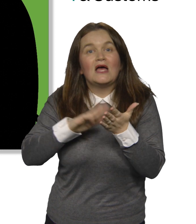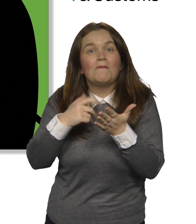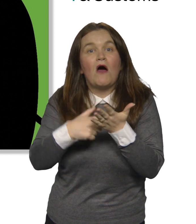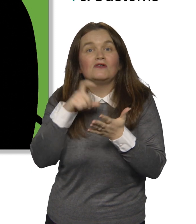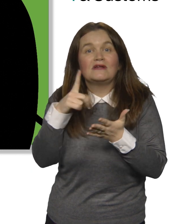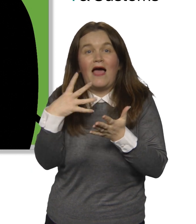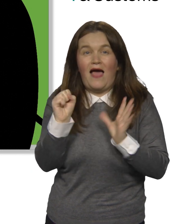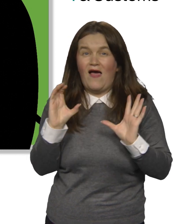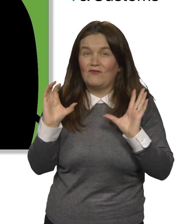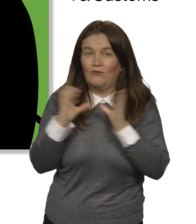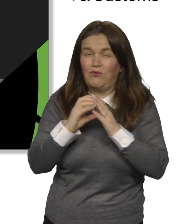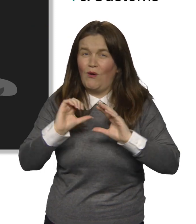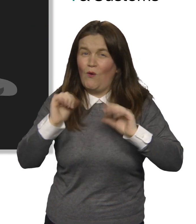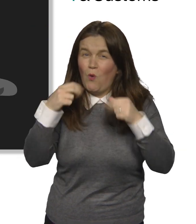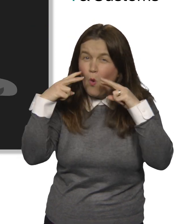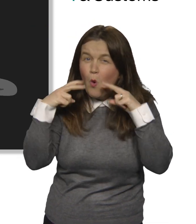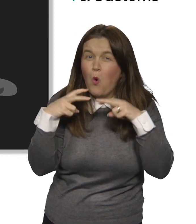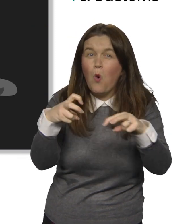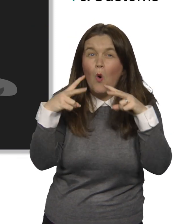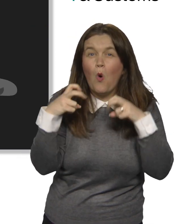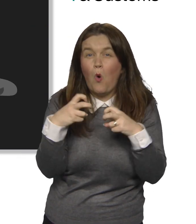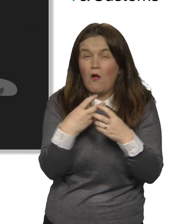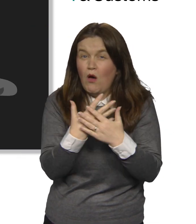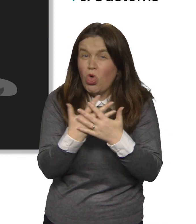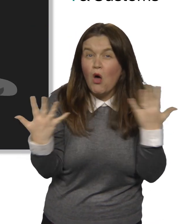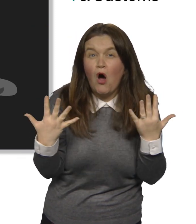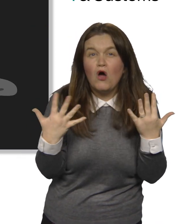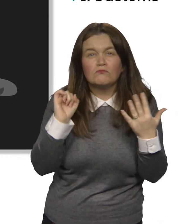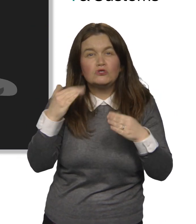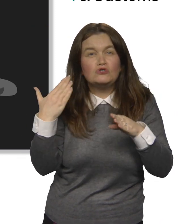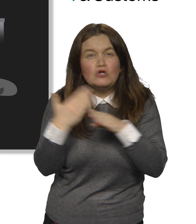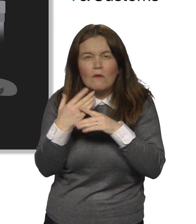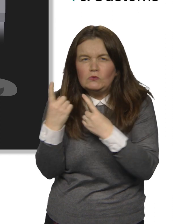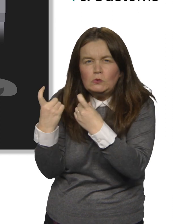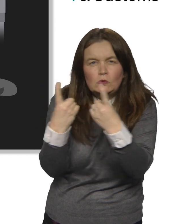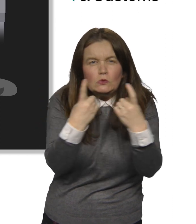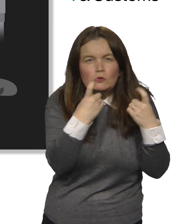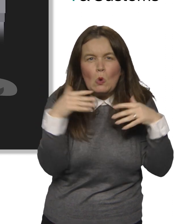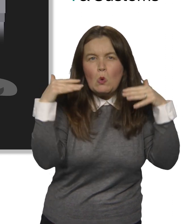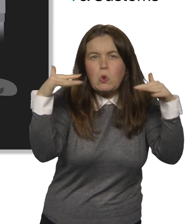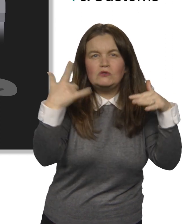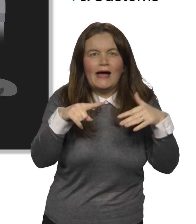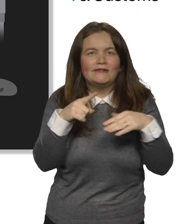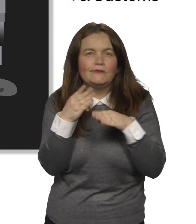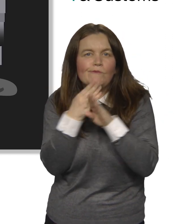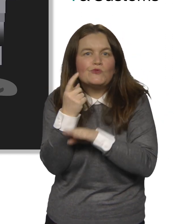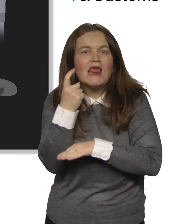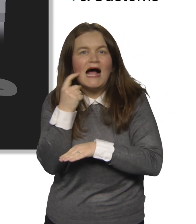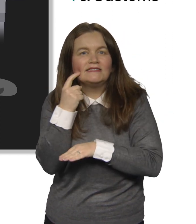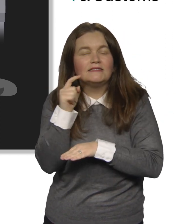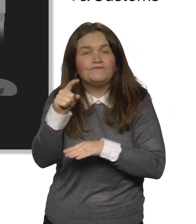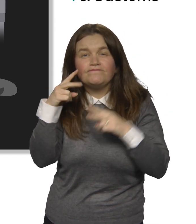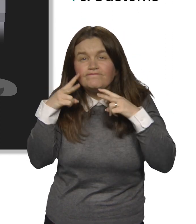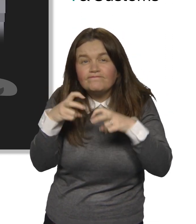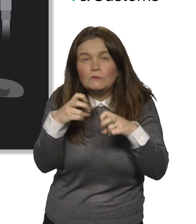out of the shadows, HMRC has teams of top investigators, hundreds of them, whose job it is to search out the ghosts and